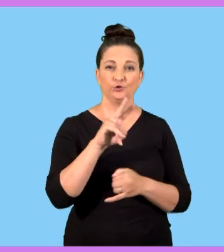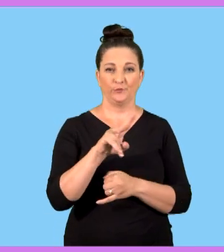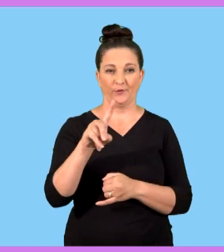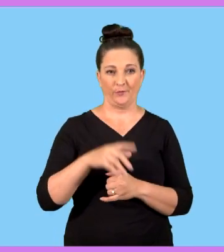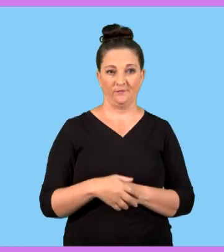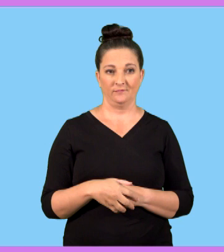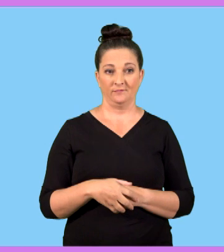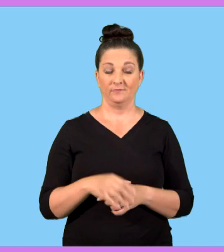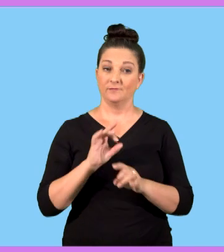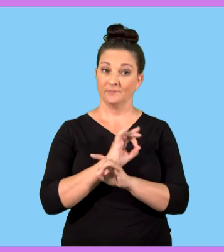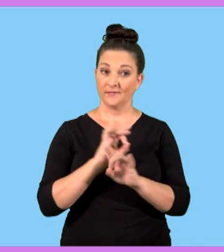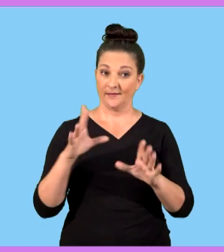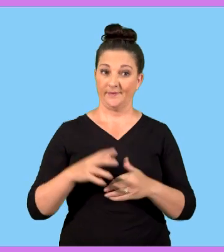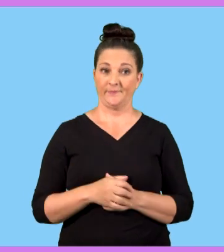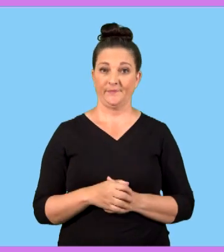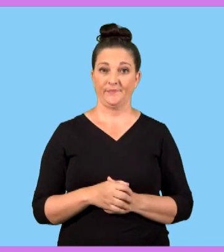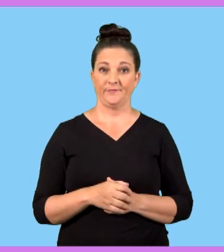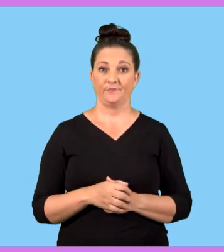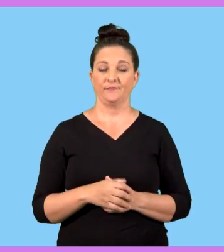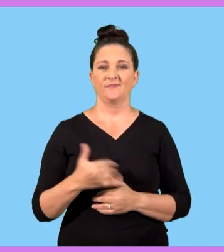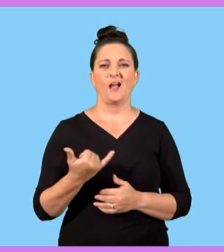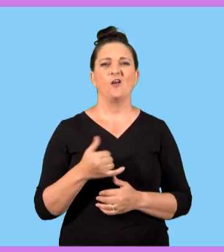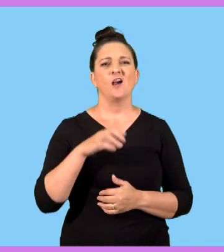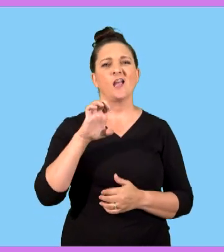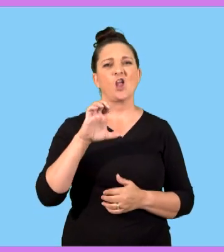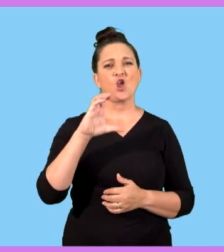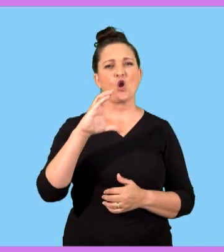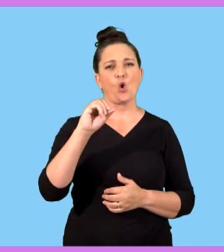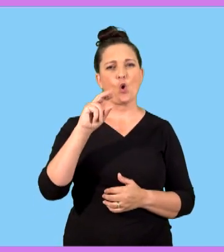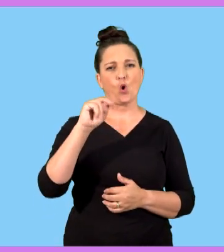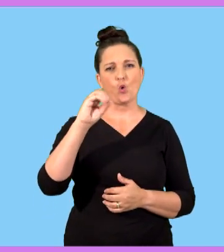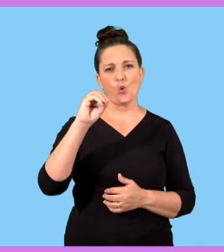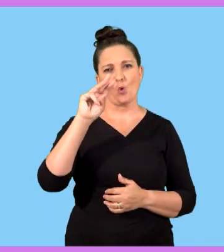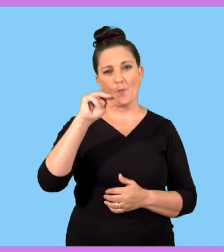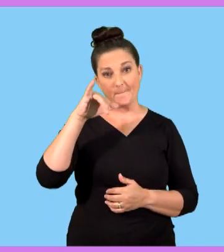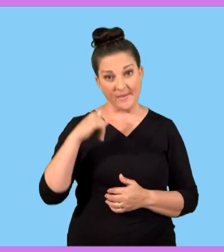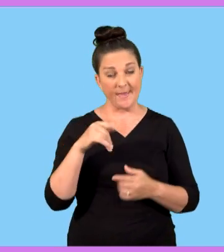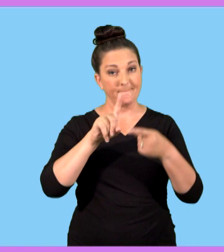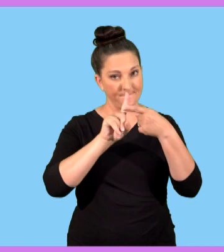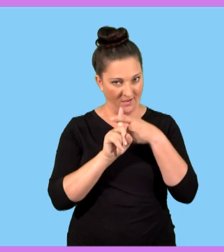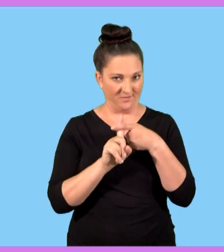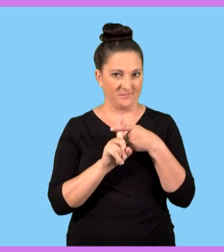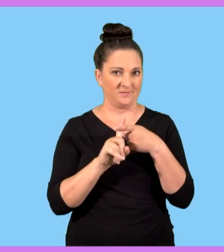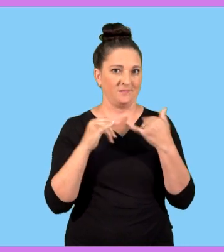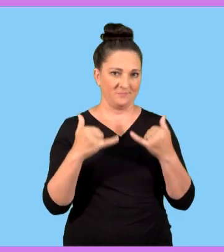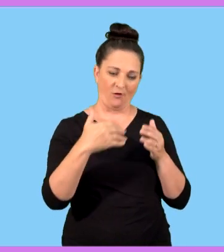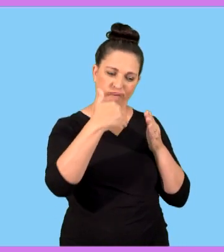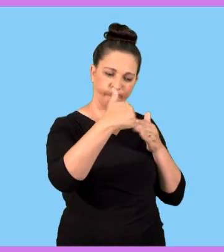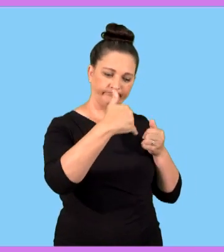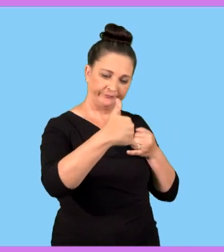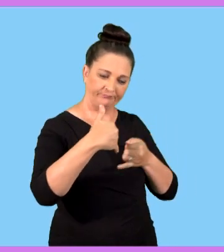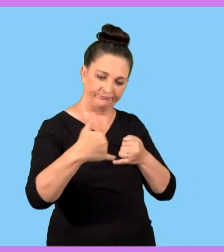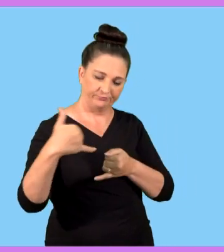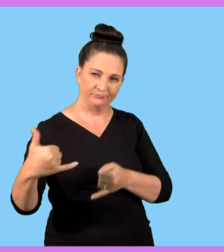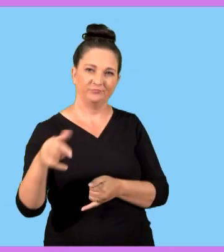and 21. Guys, is that clear? We've worked with economy plus, we looked at in-seat power, and we now listed